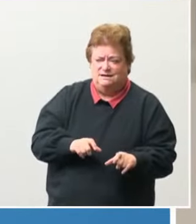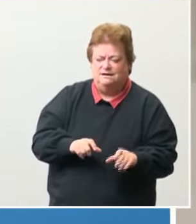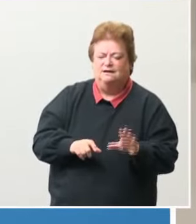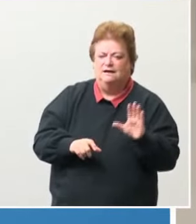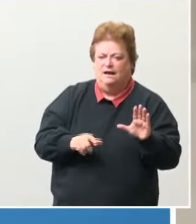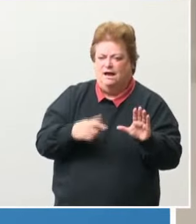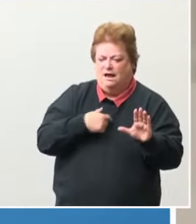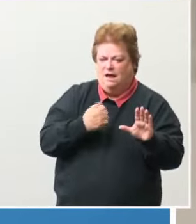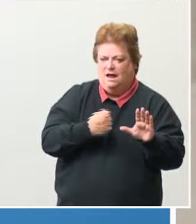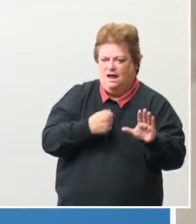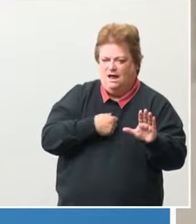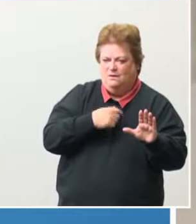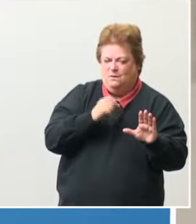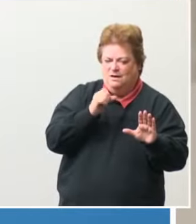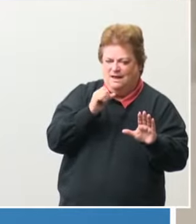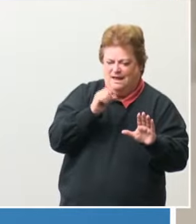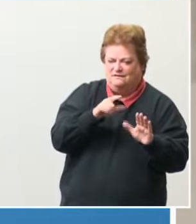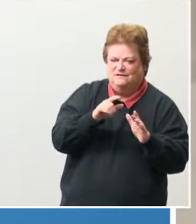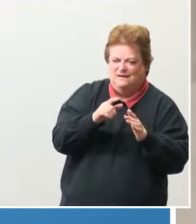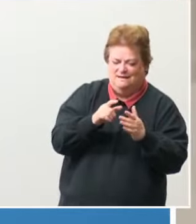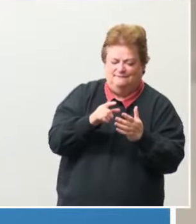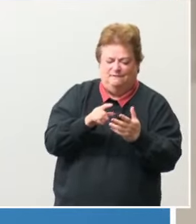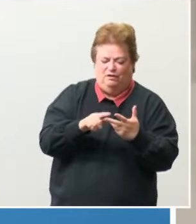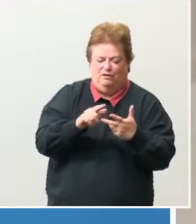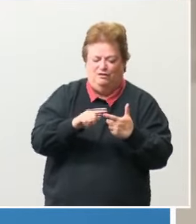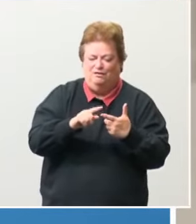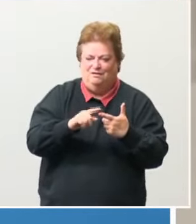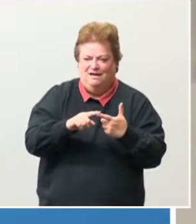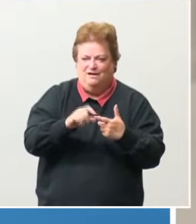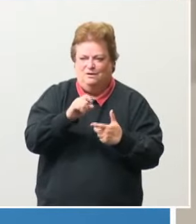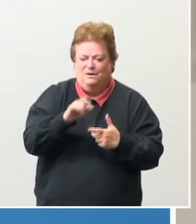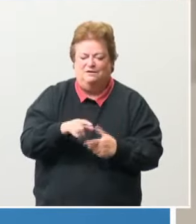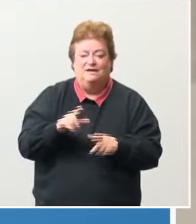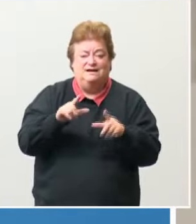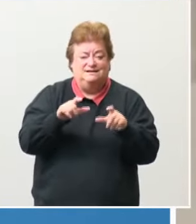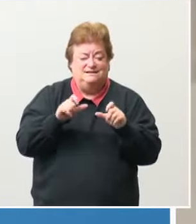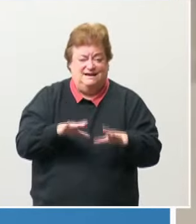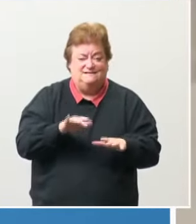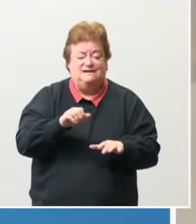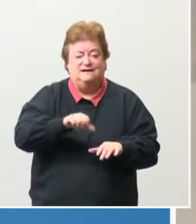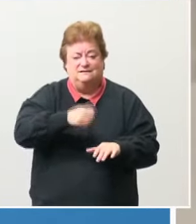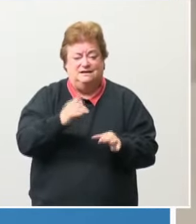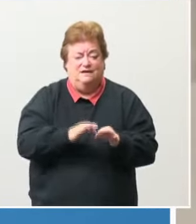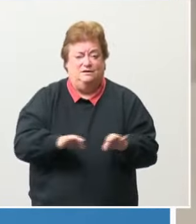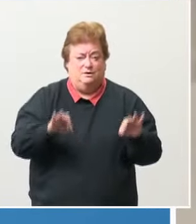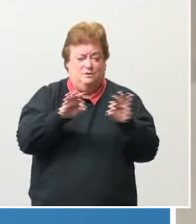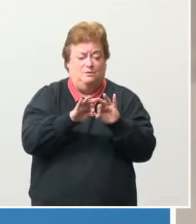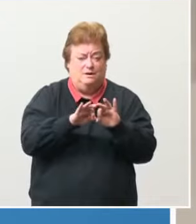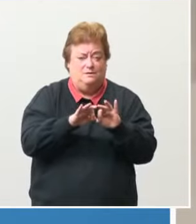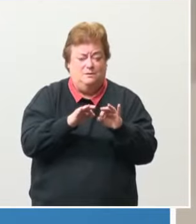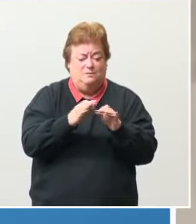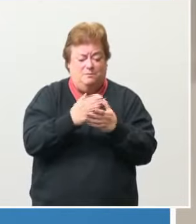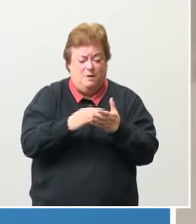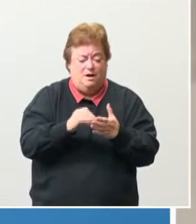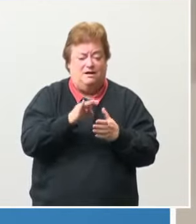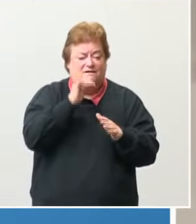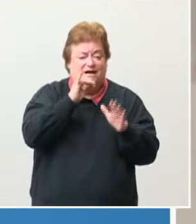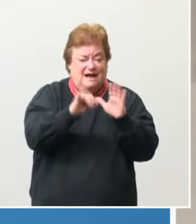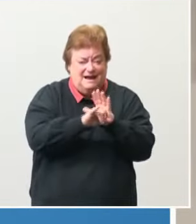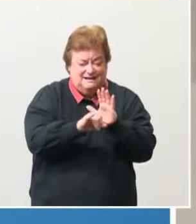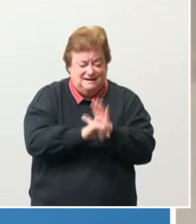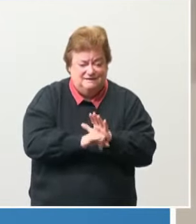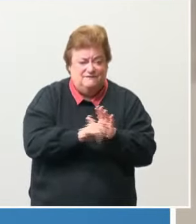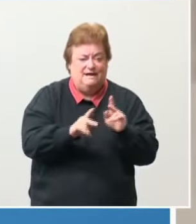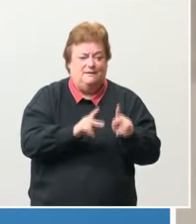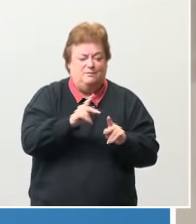I'll answer that middle question first. Testing is really one of the other critical components of identifying